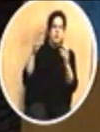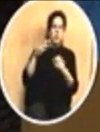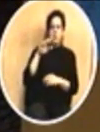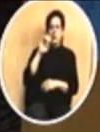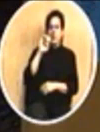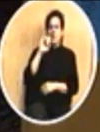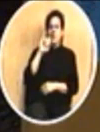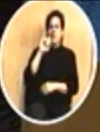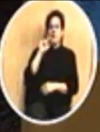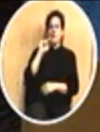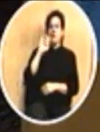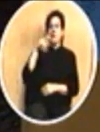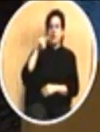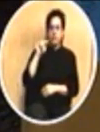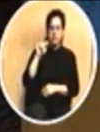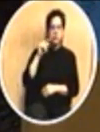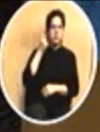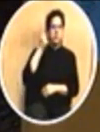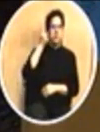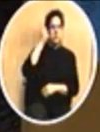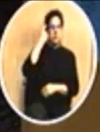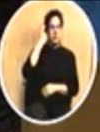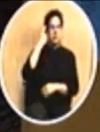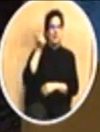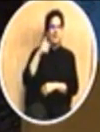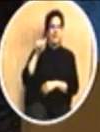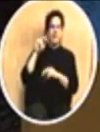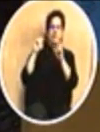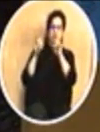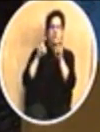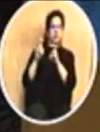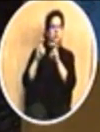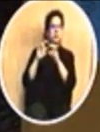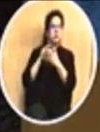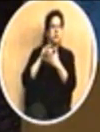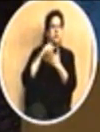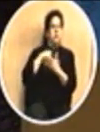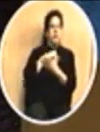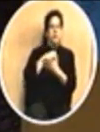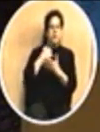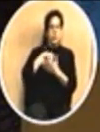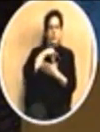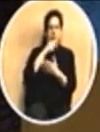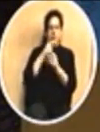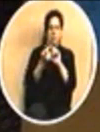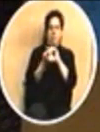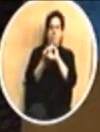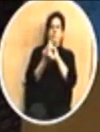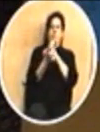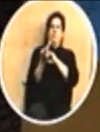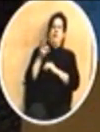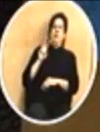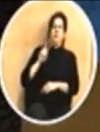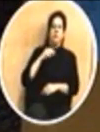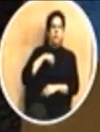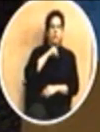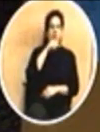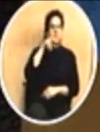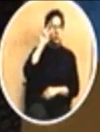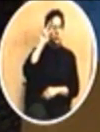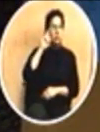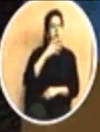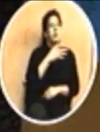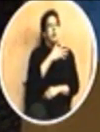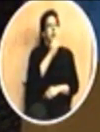not understand the subtleties of any issue that you put before them. We're not backwards. We're not stupid. I